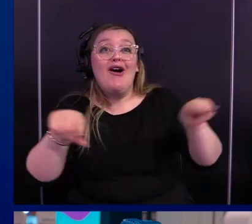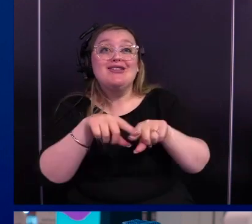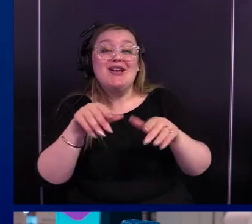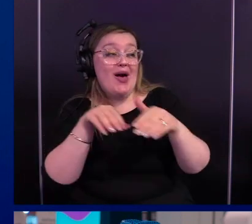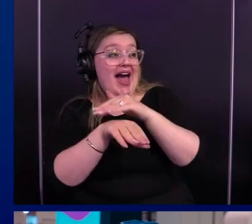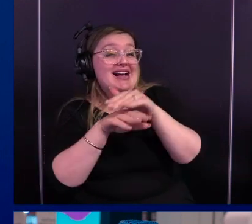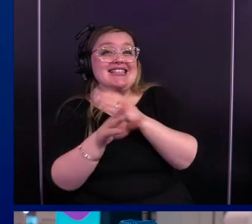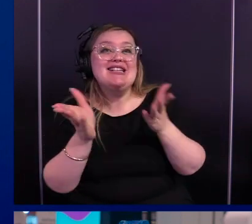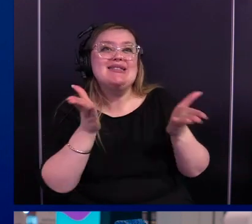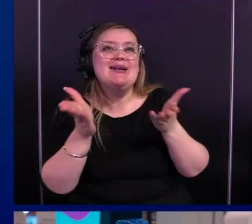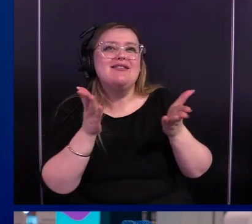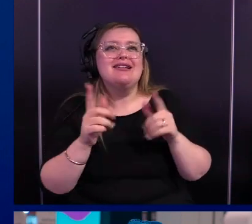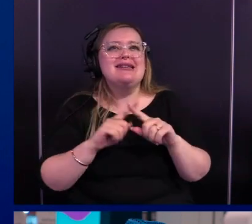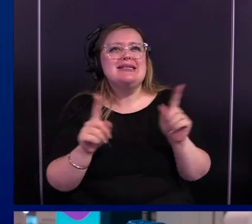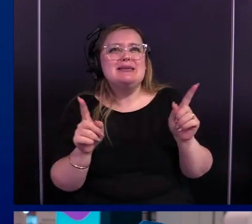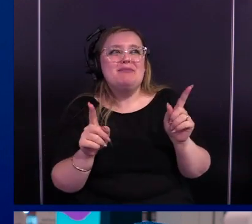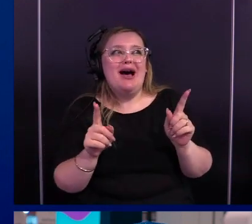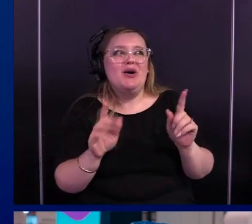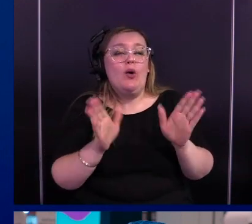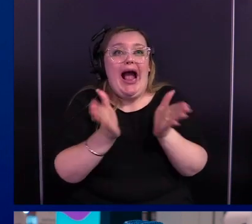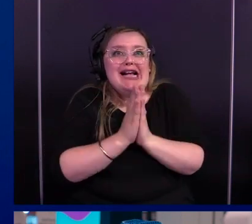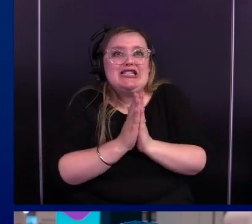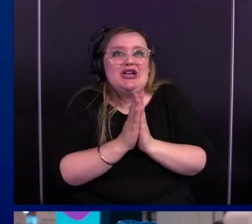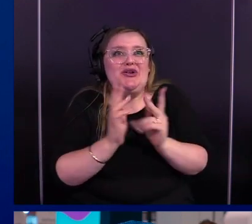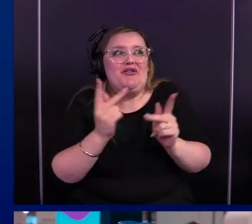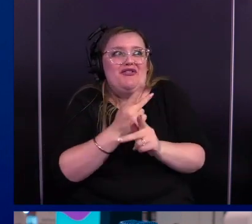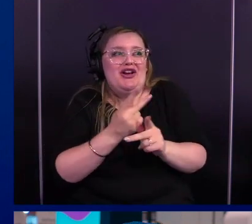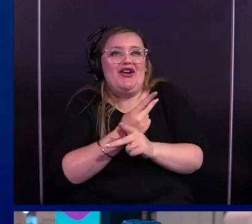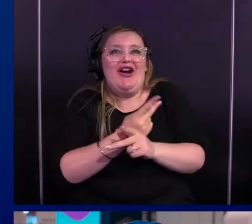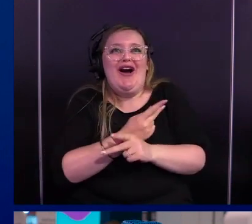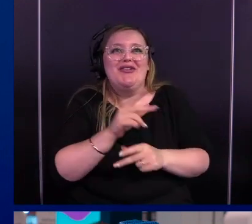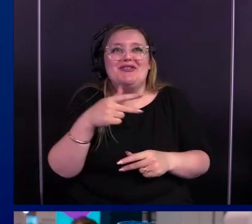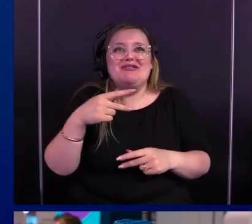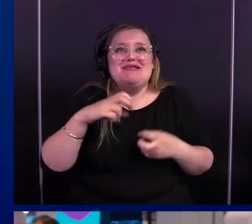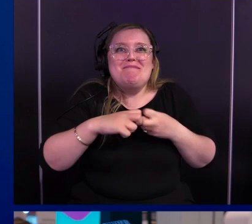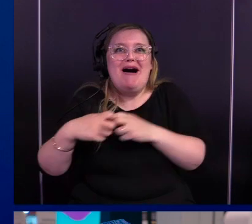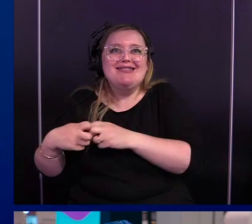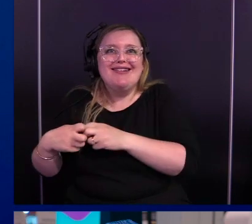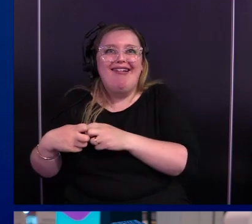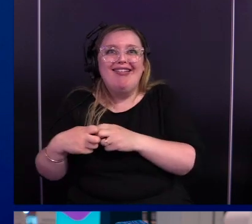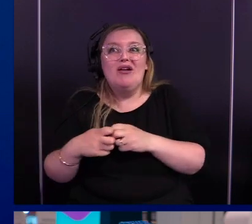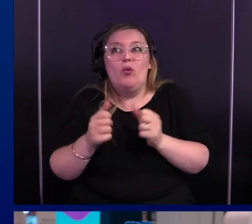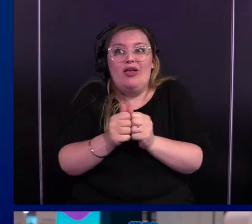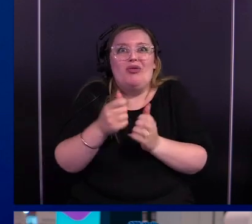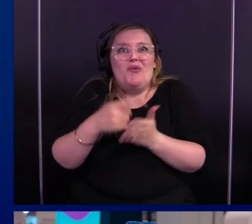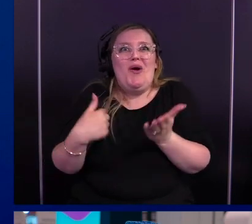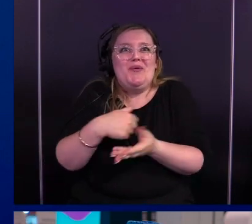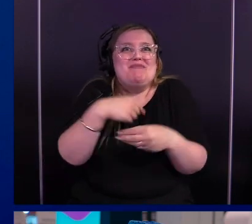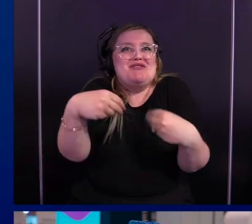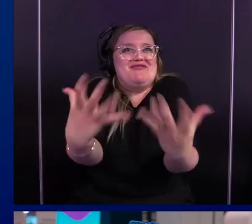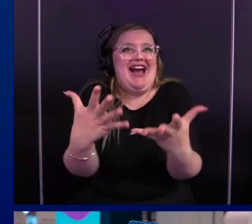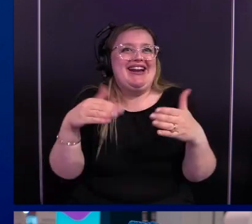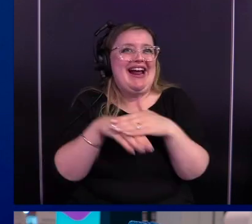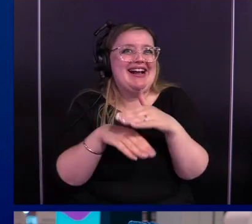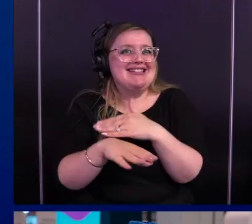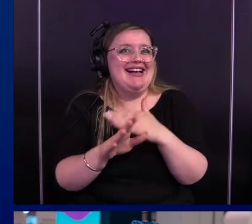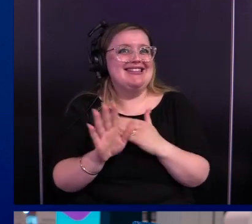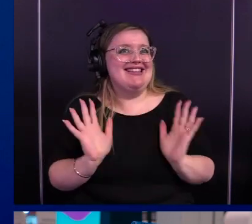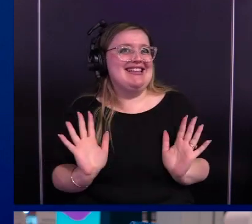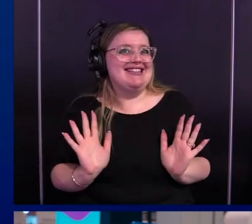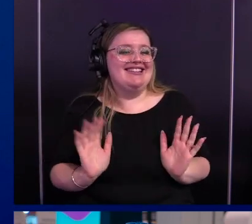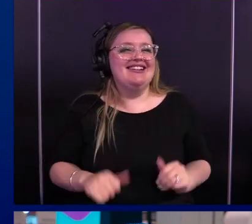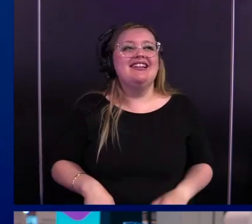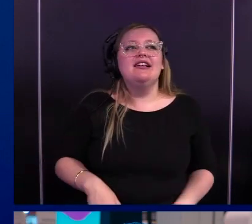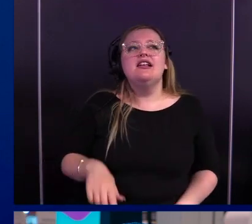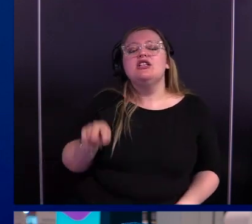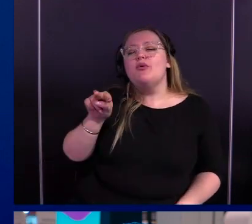you to kind of figure your way out of the puzzle using the things that we're giving you access to. Yeah. So I see there's a question in the chat. I'm